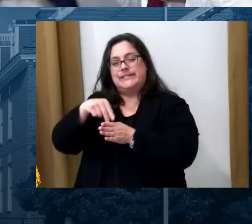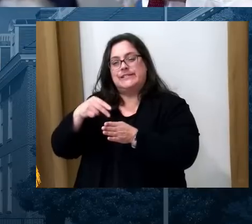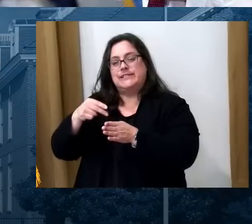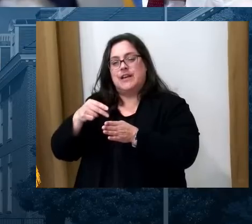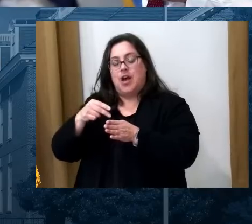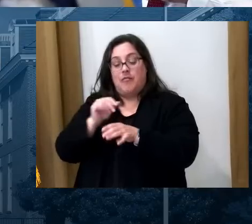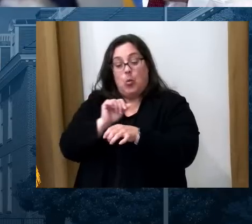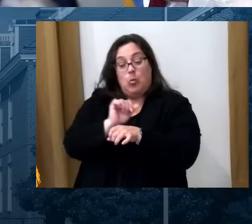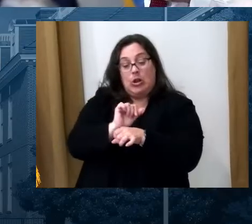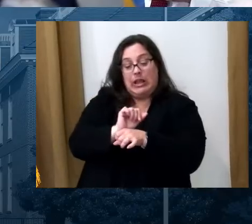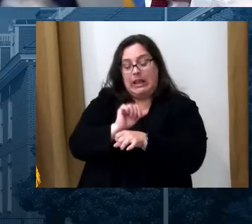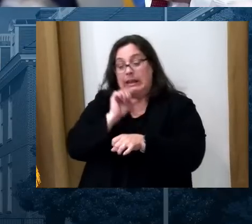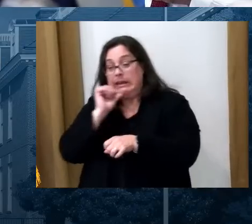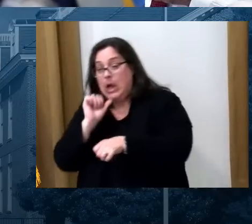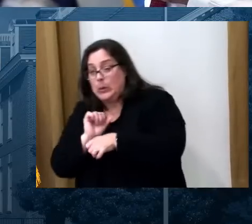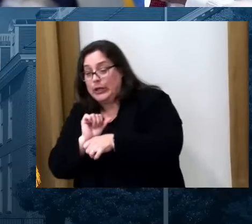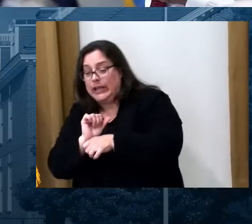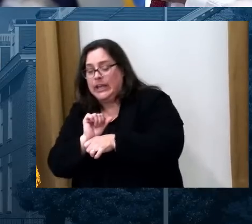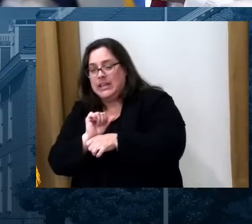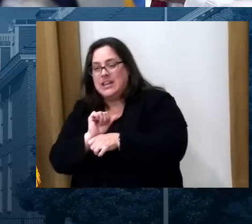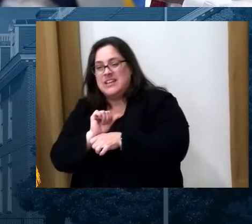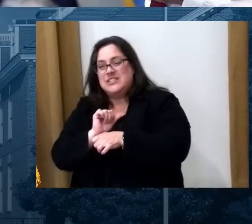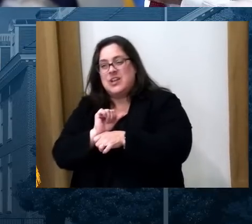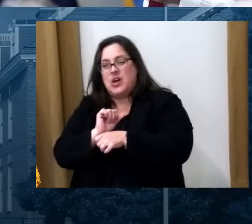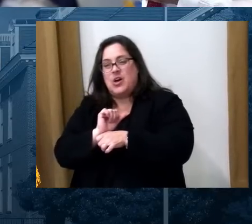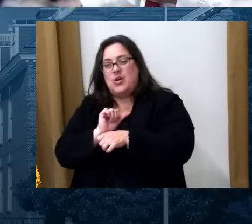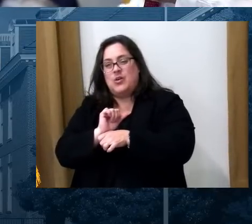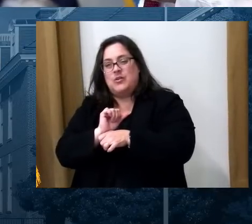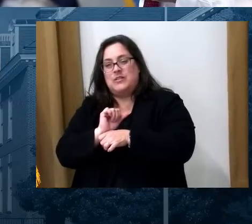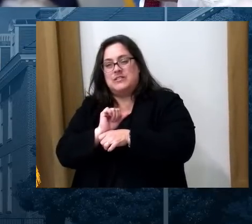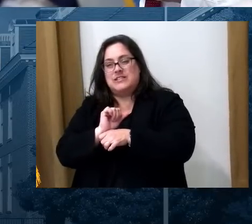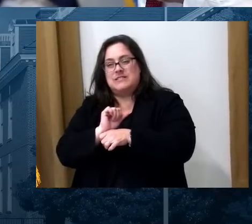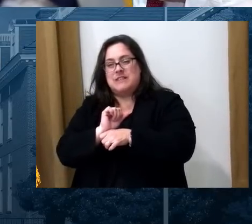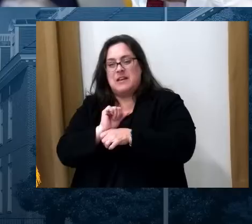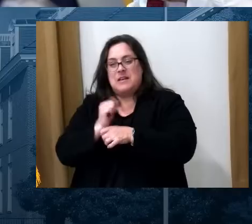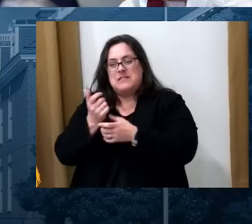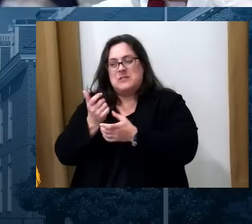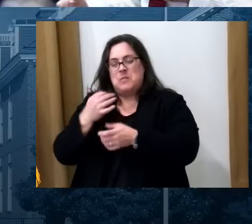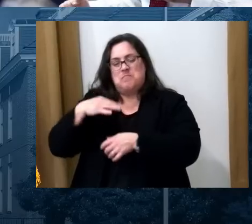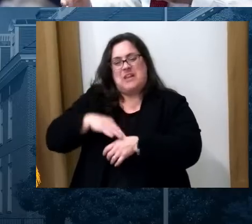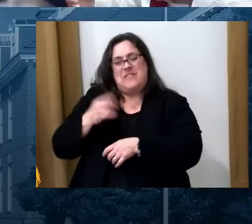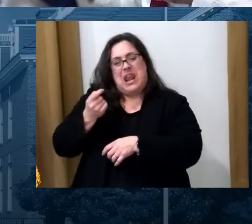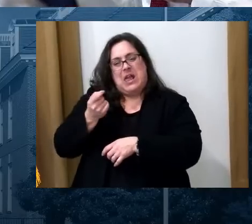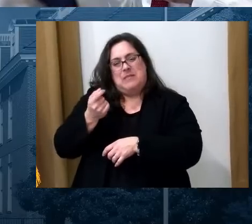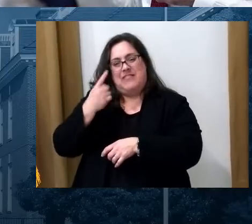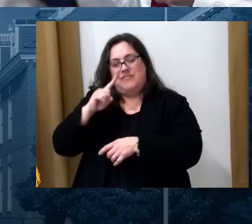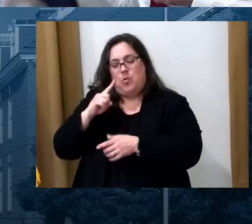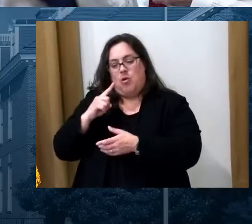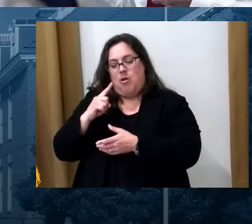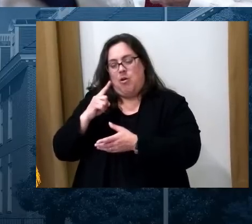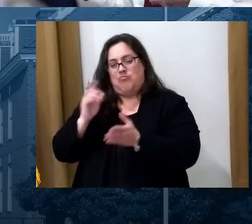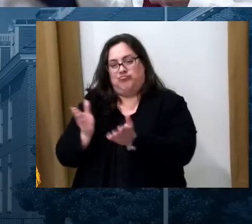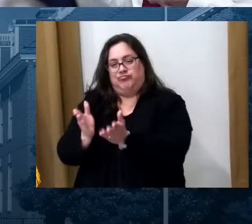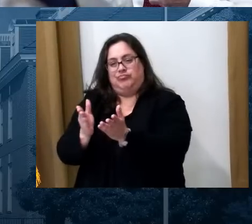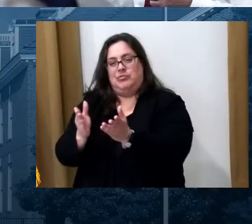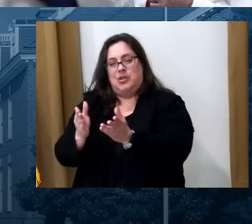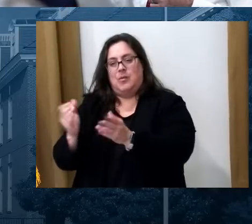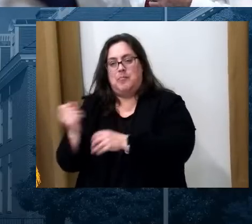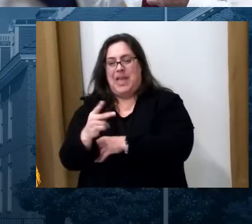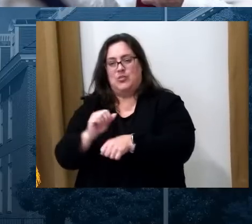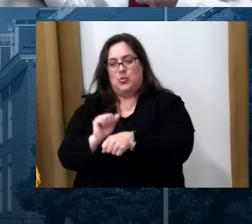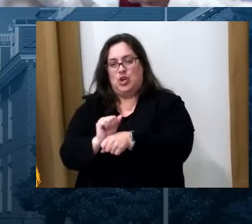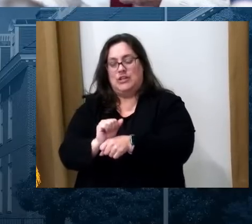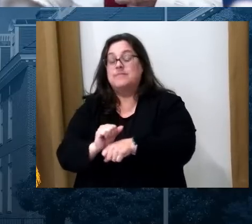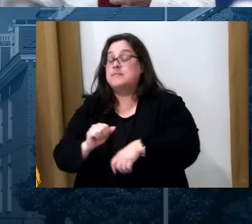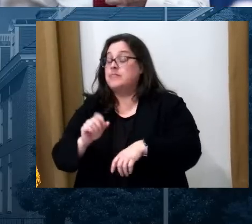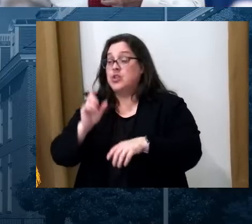of working or not working, and make it just a little bit more beneficial for them to go back to work. The one thing you're going to see in this budget,